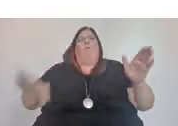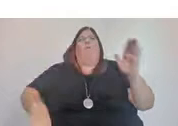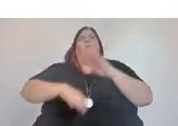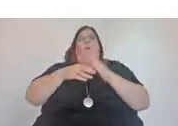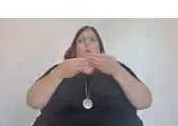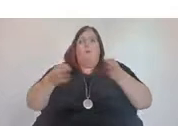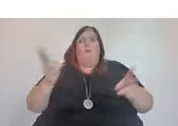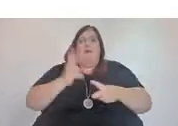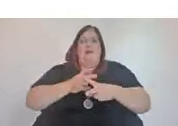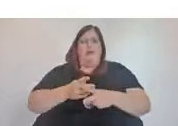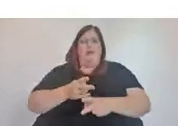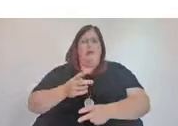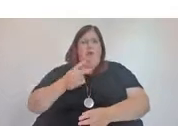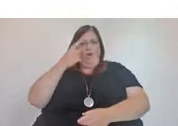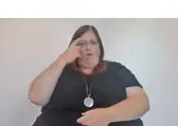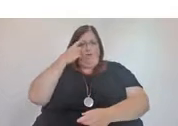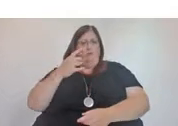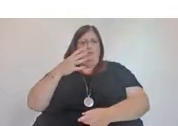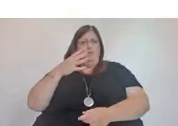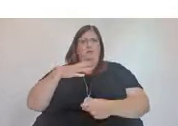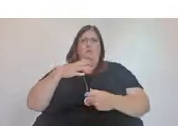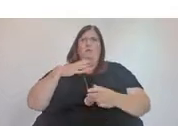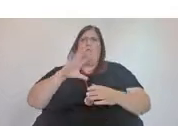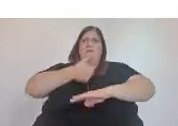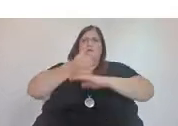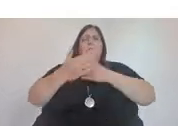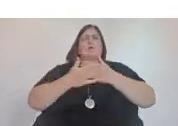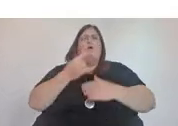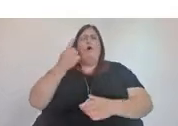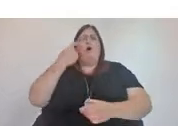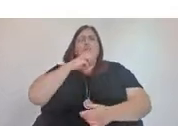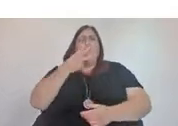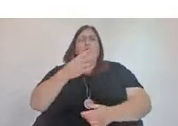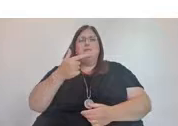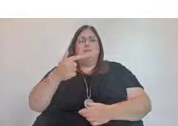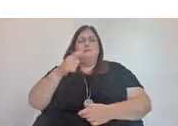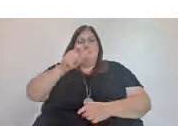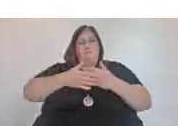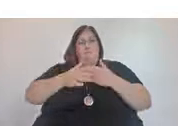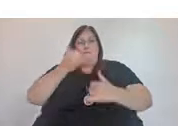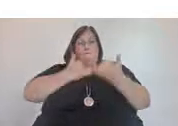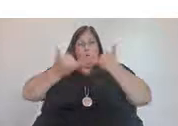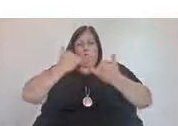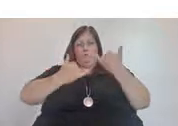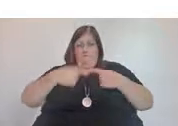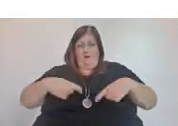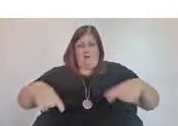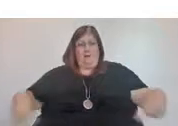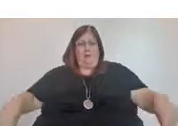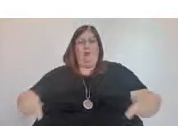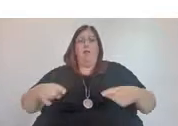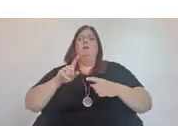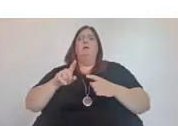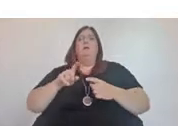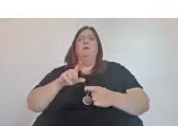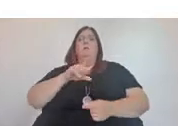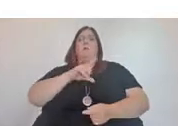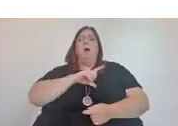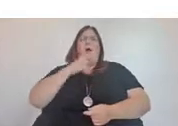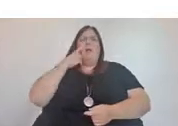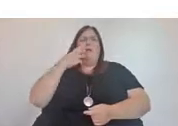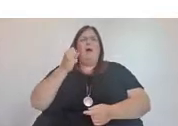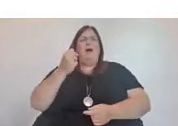I think we've got another 137 telephone lines have gone into general practice to enable to help meet the demand of, I think we've got about a